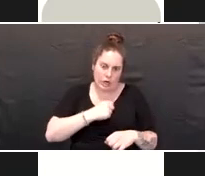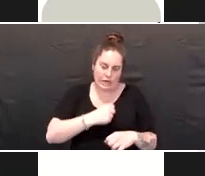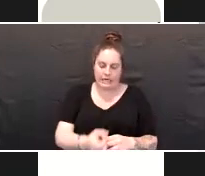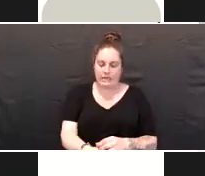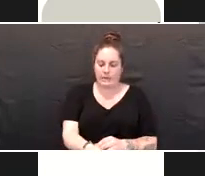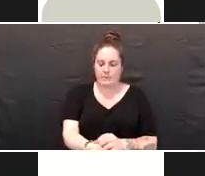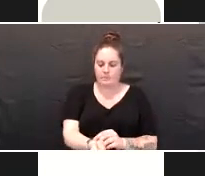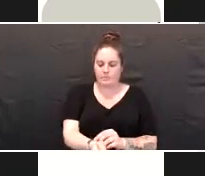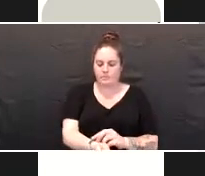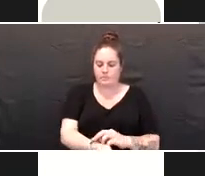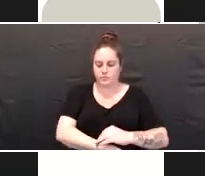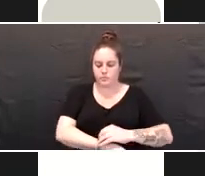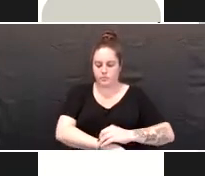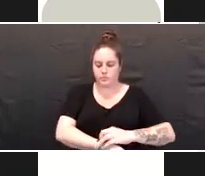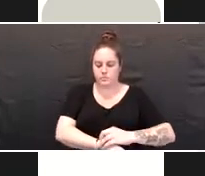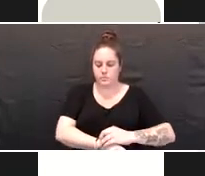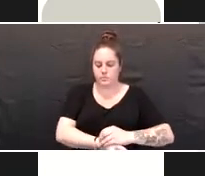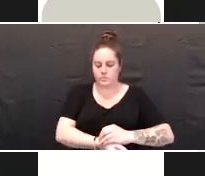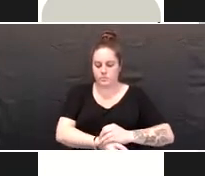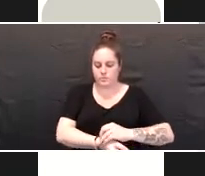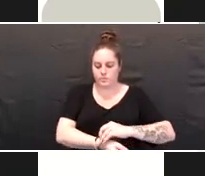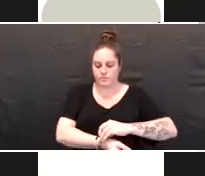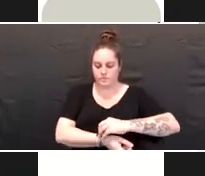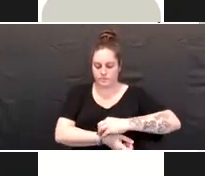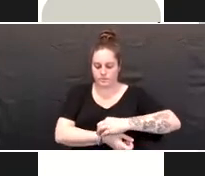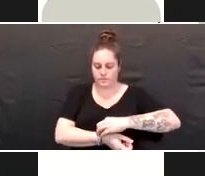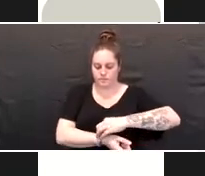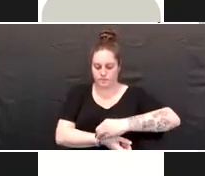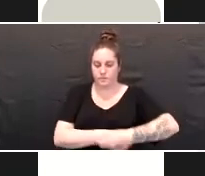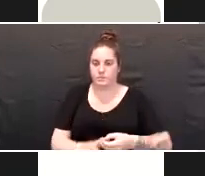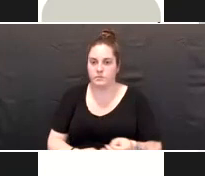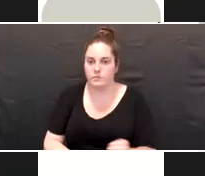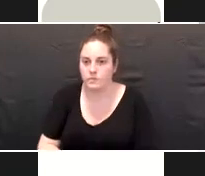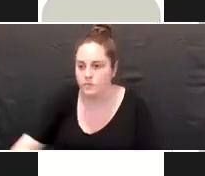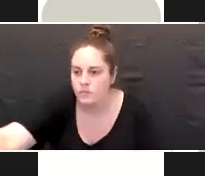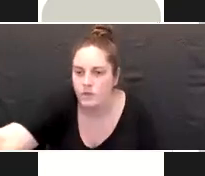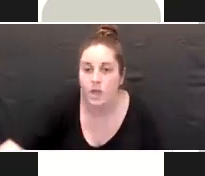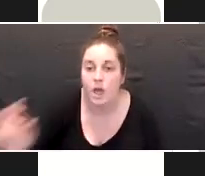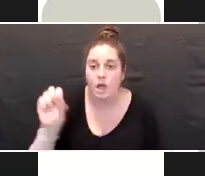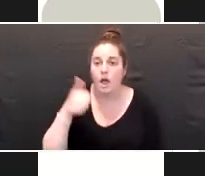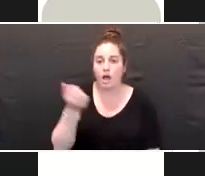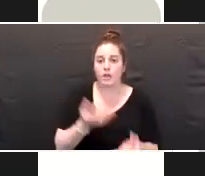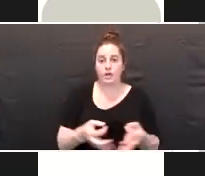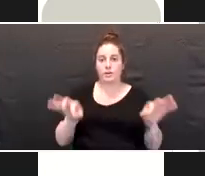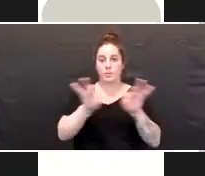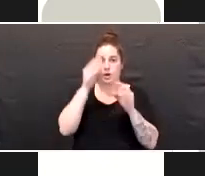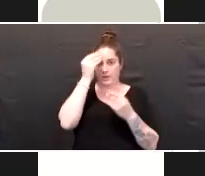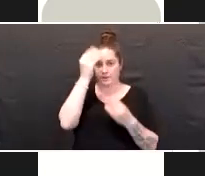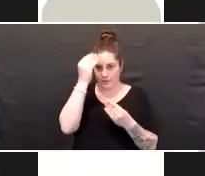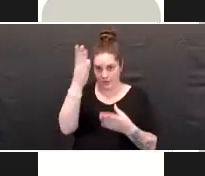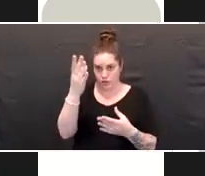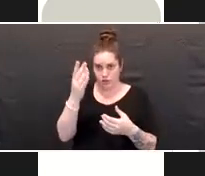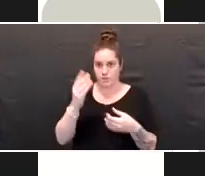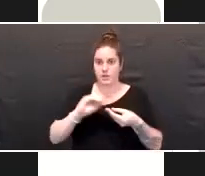So the other important things that I want to cover is number one, the midterm exam